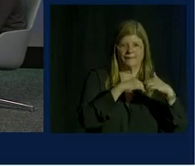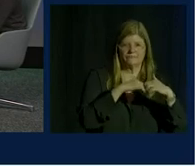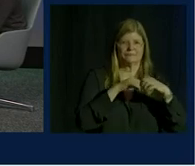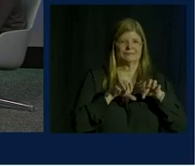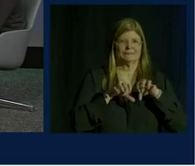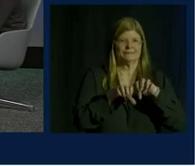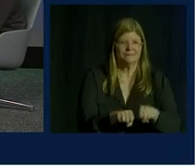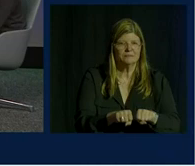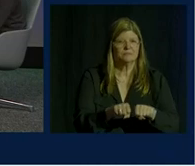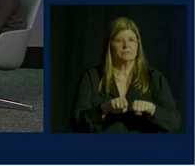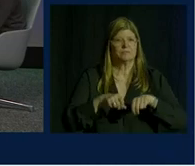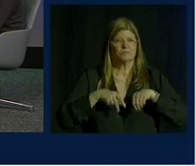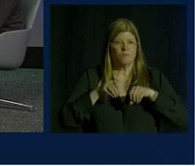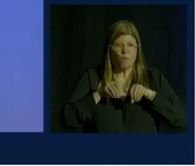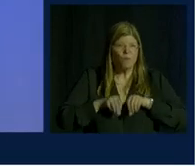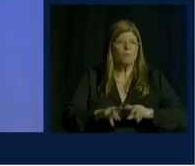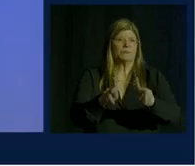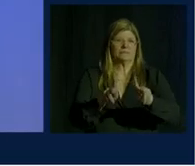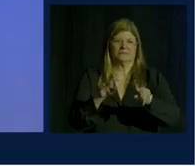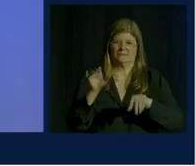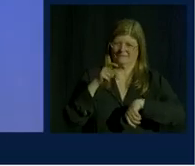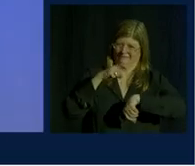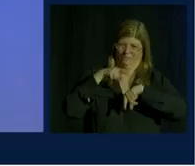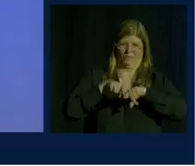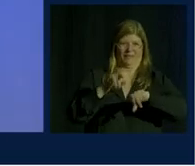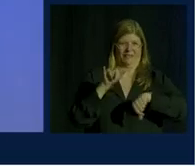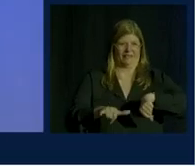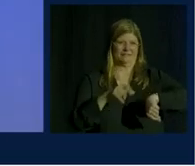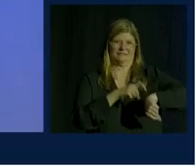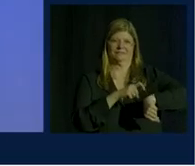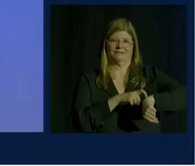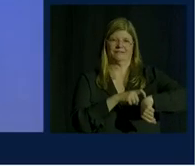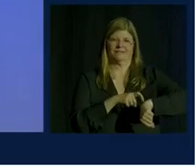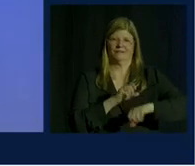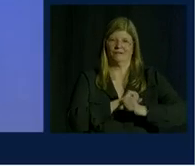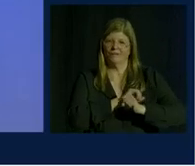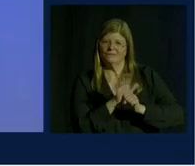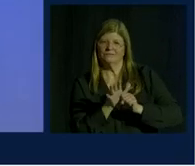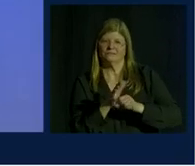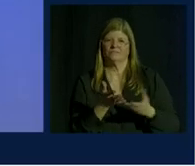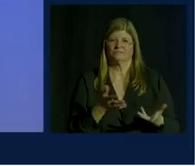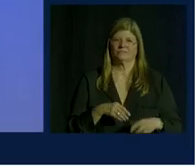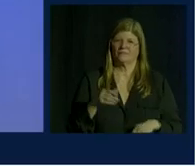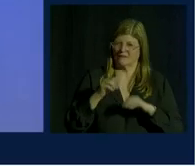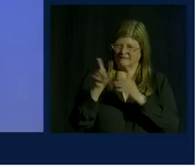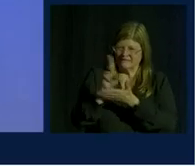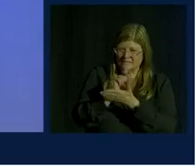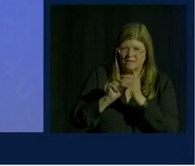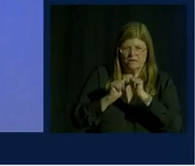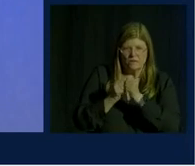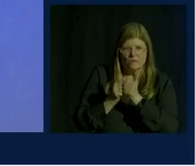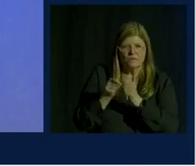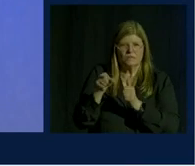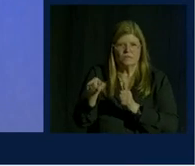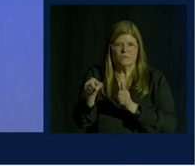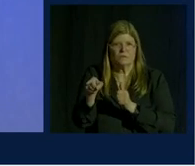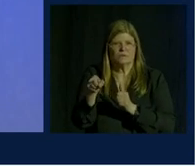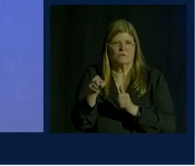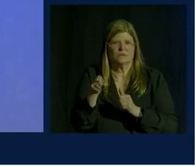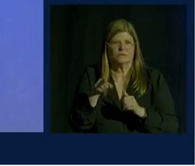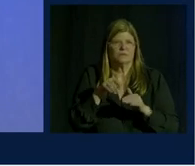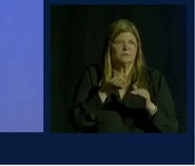like this. Can you talk about the design of how you all modeled your entry